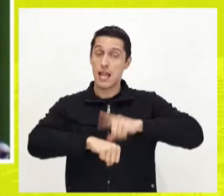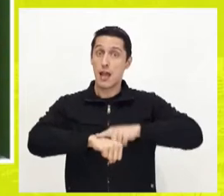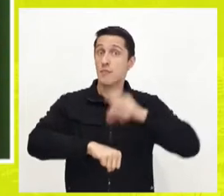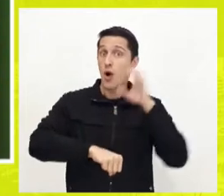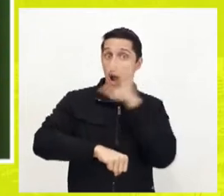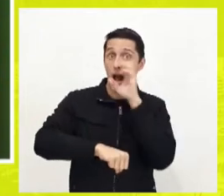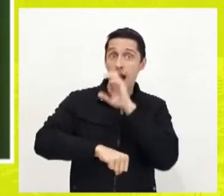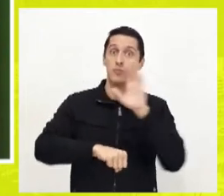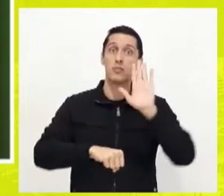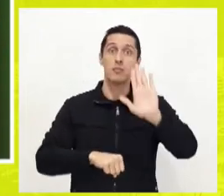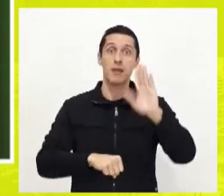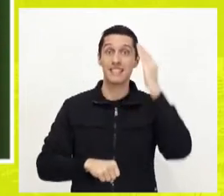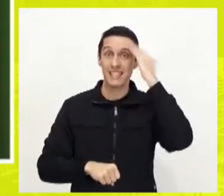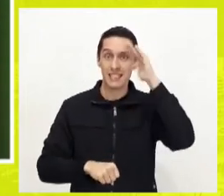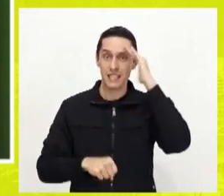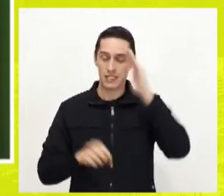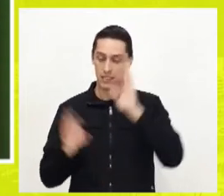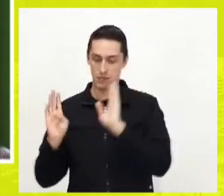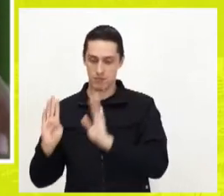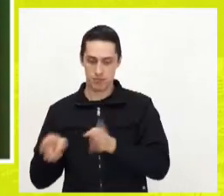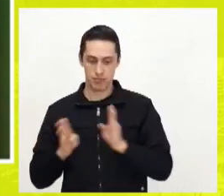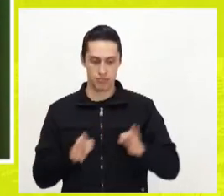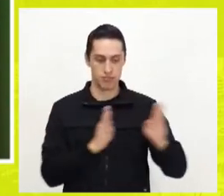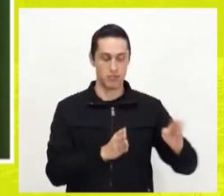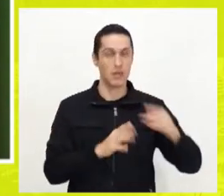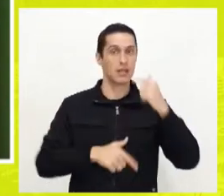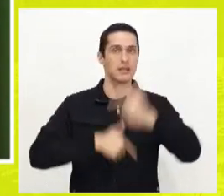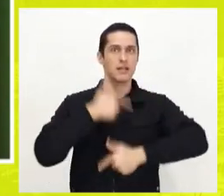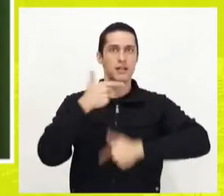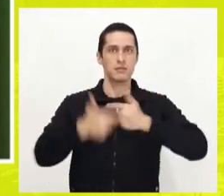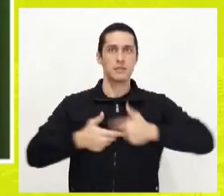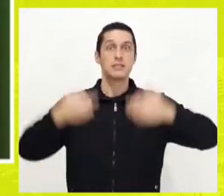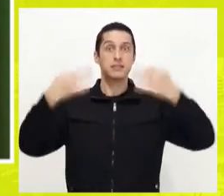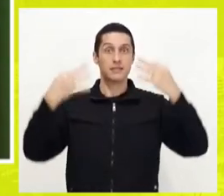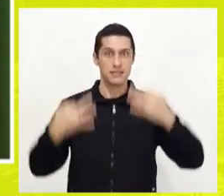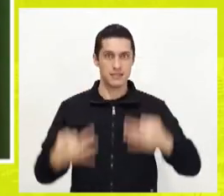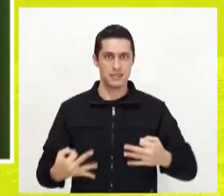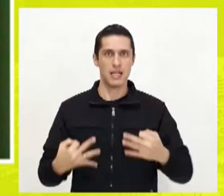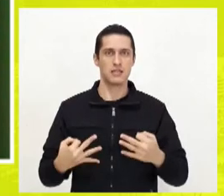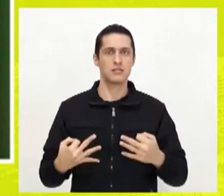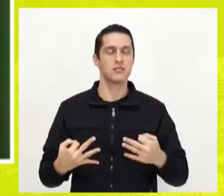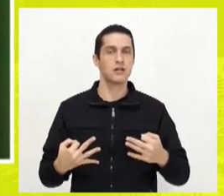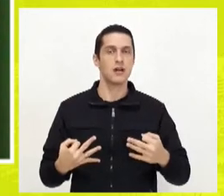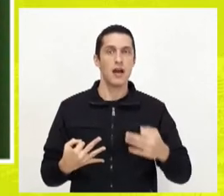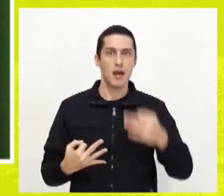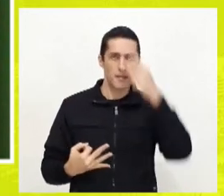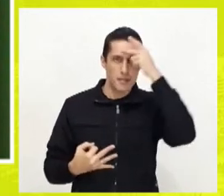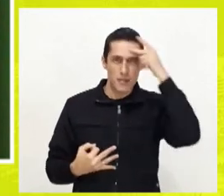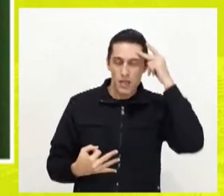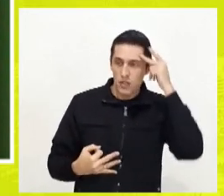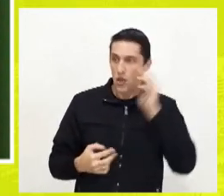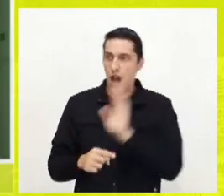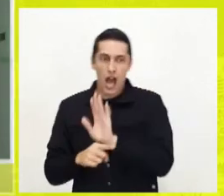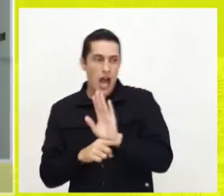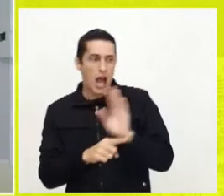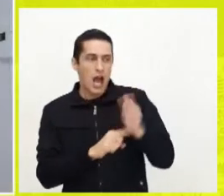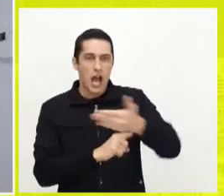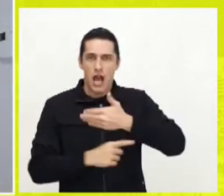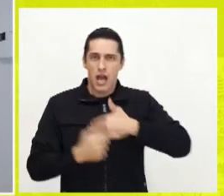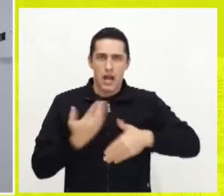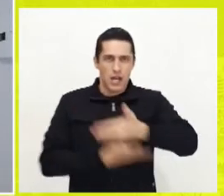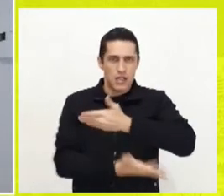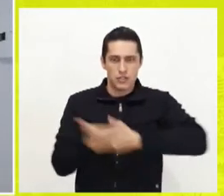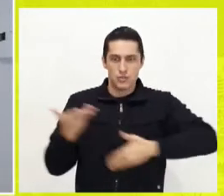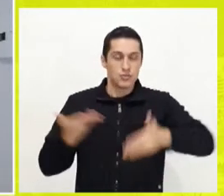the workflows really clear don't drive anyone crazy uh don't make any